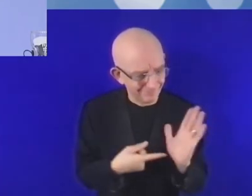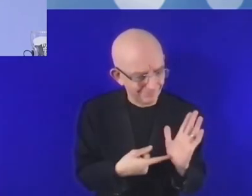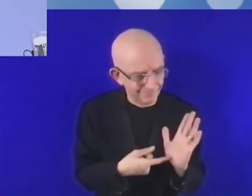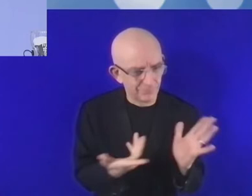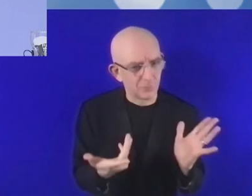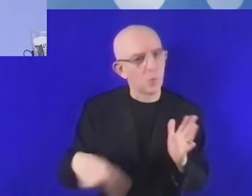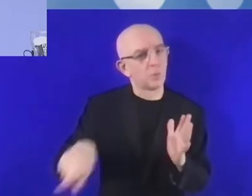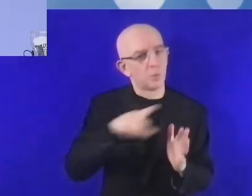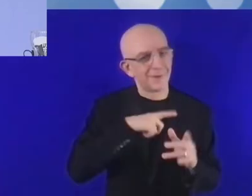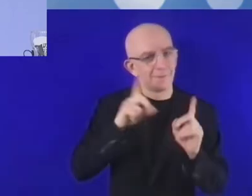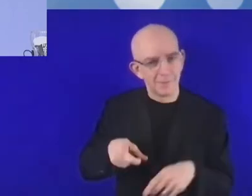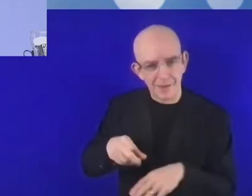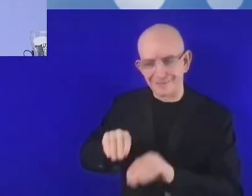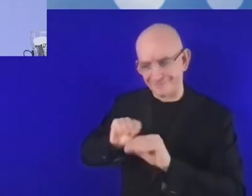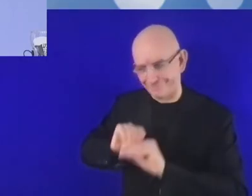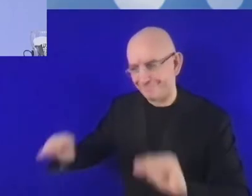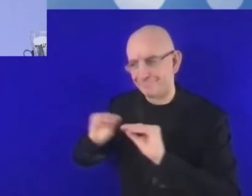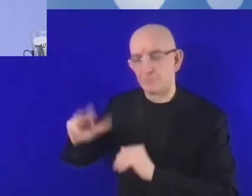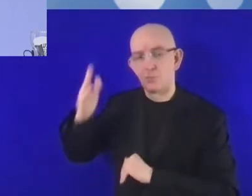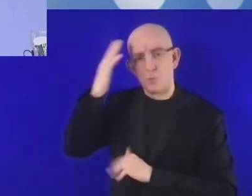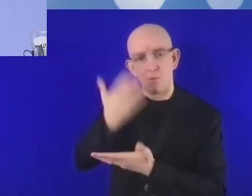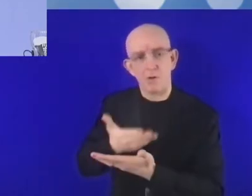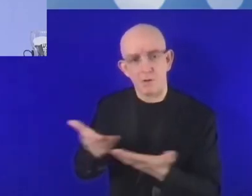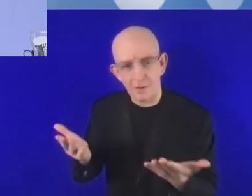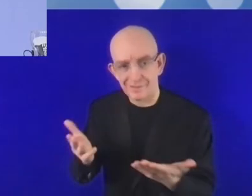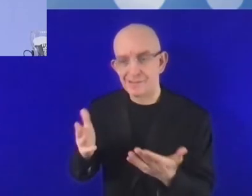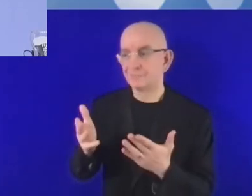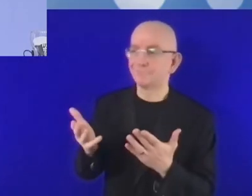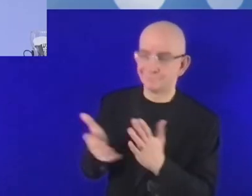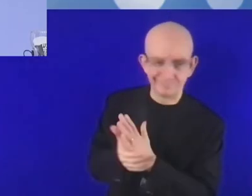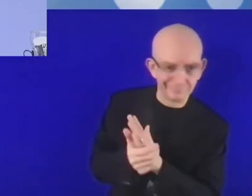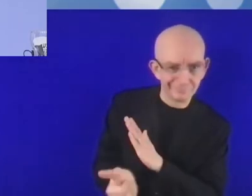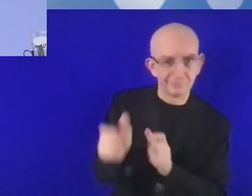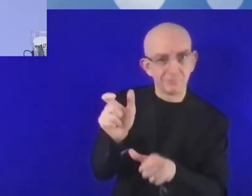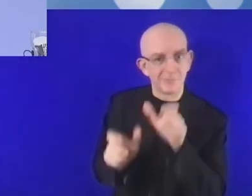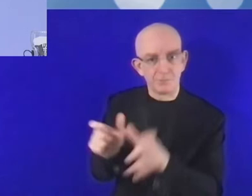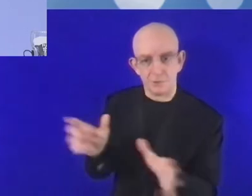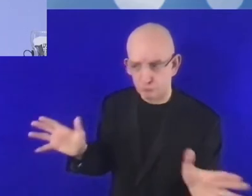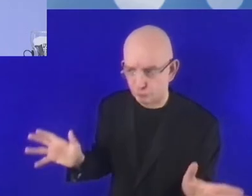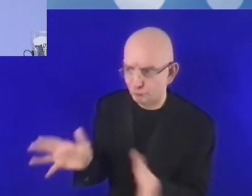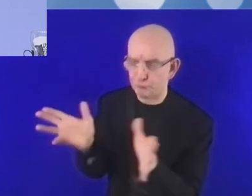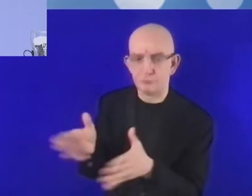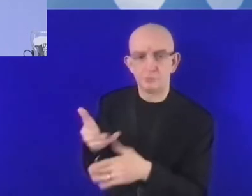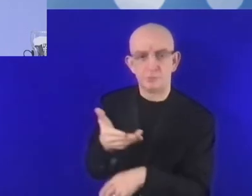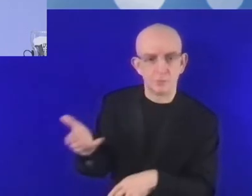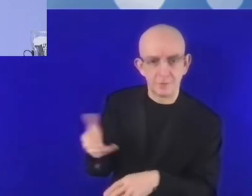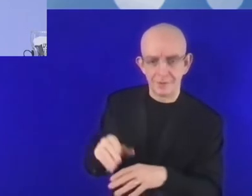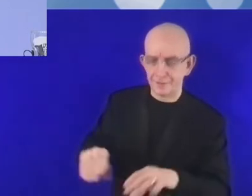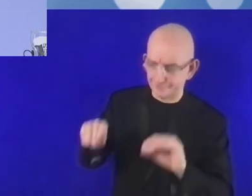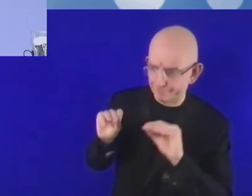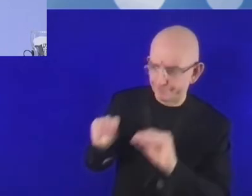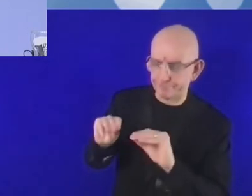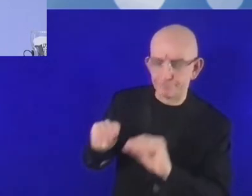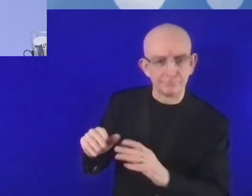are maybe you know potential entrepreneur would reduce that the